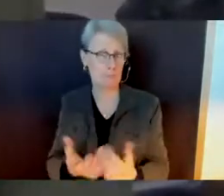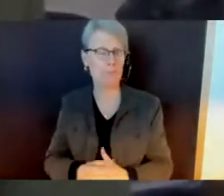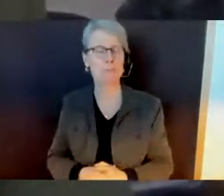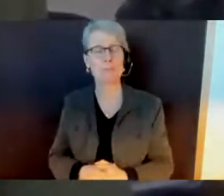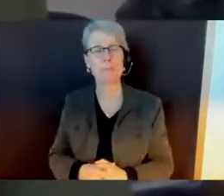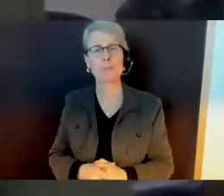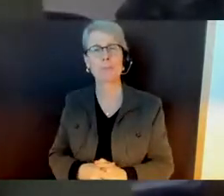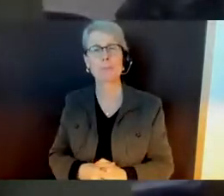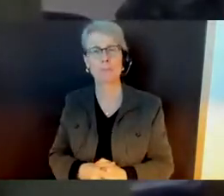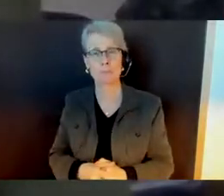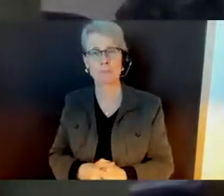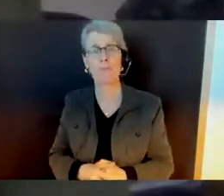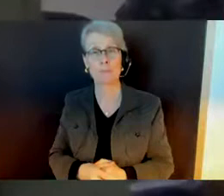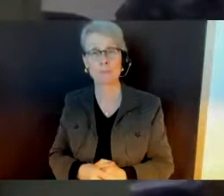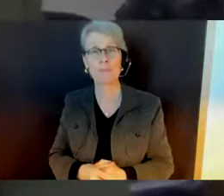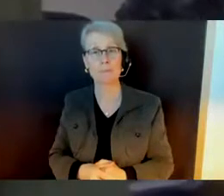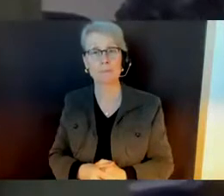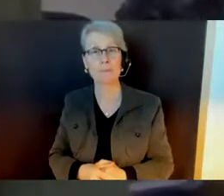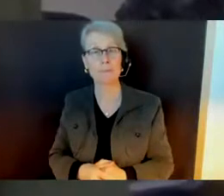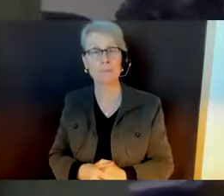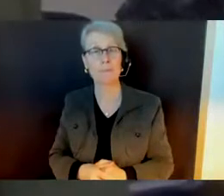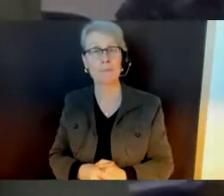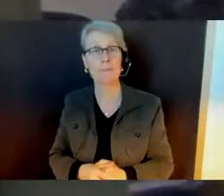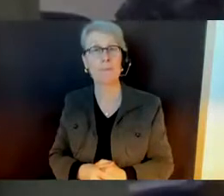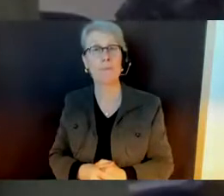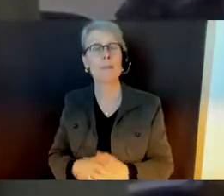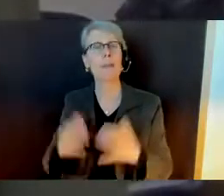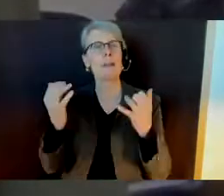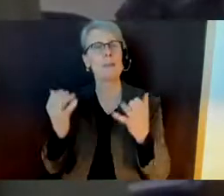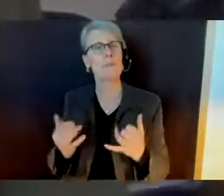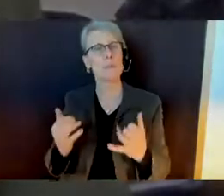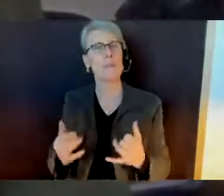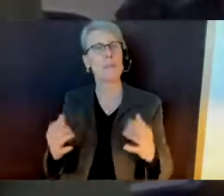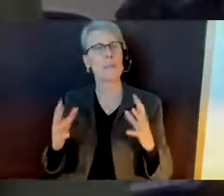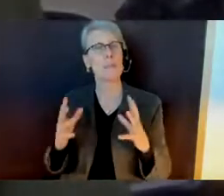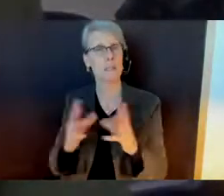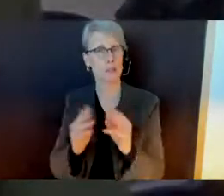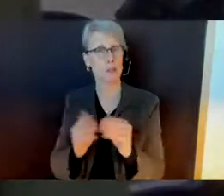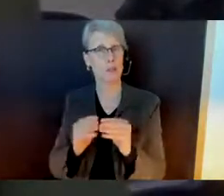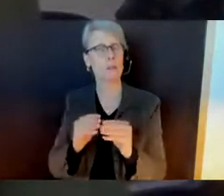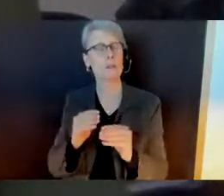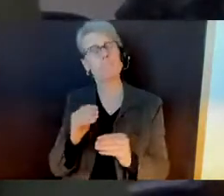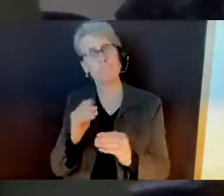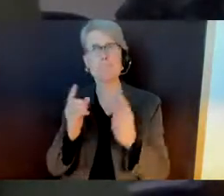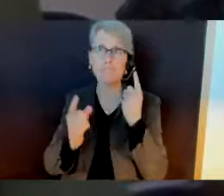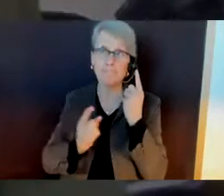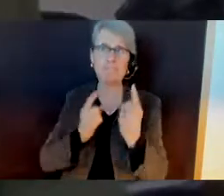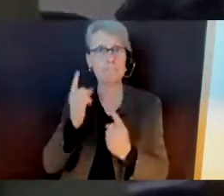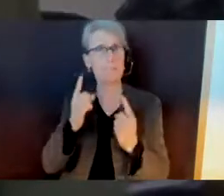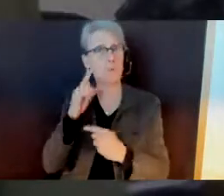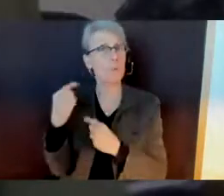What I would like to start off today's session with, it's a reflection that I have been mulling over for quite